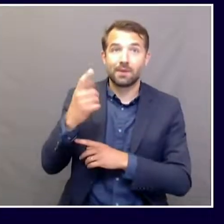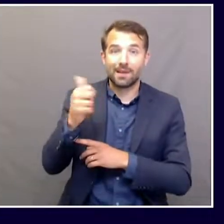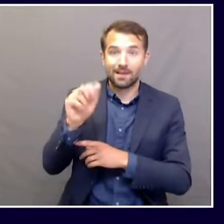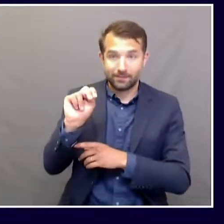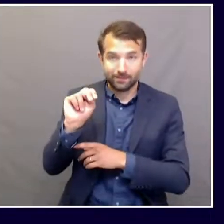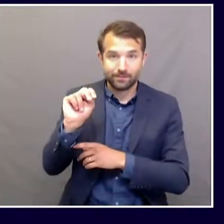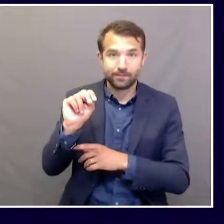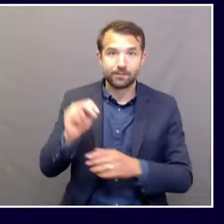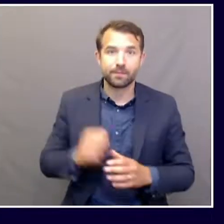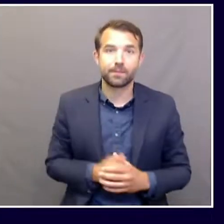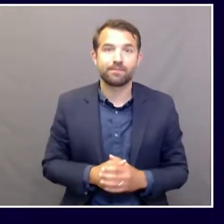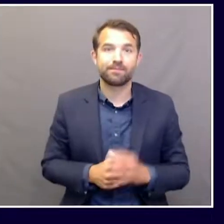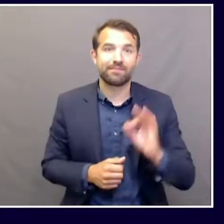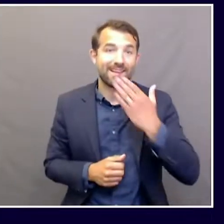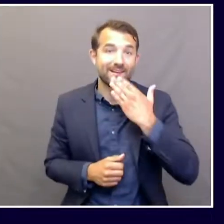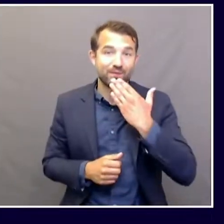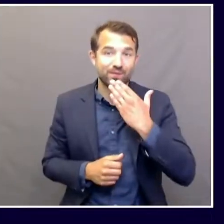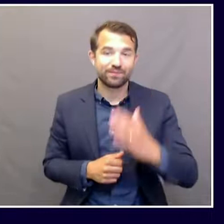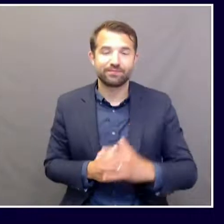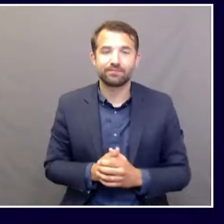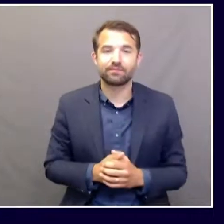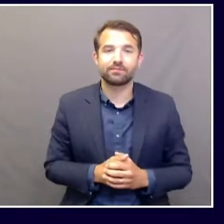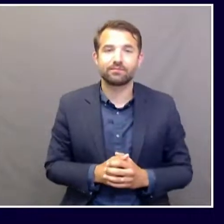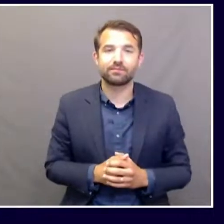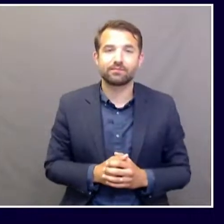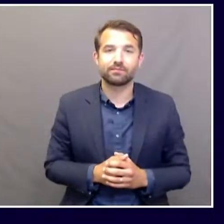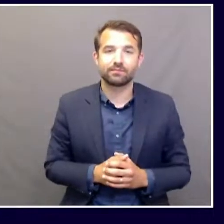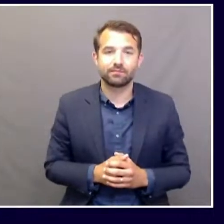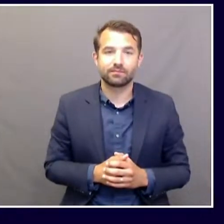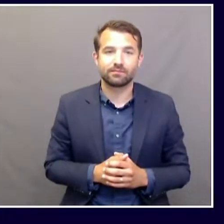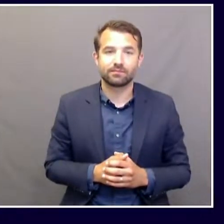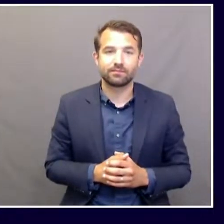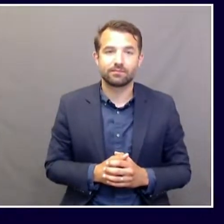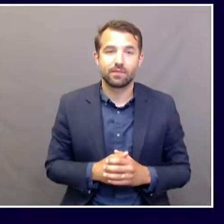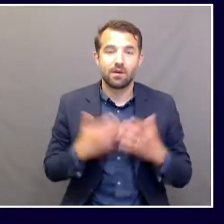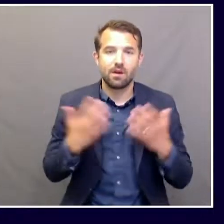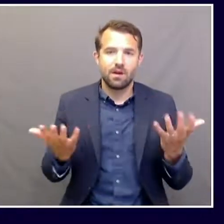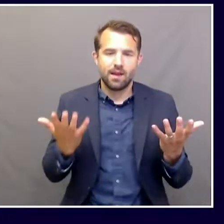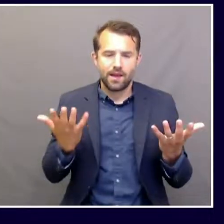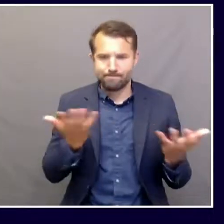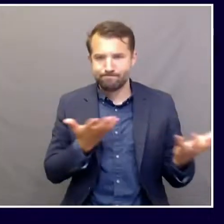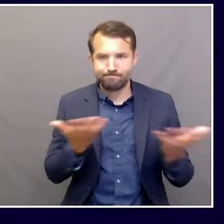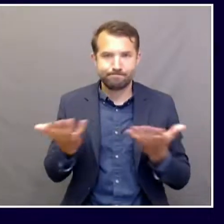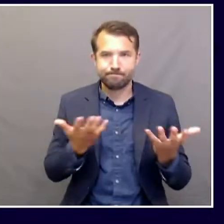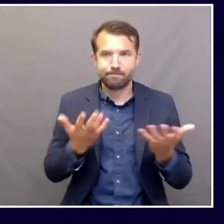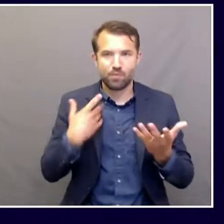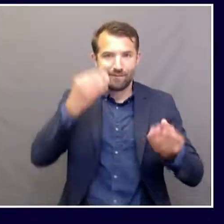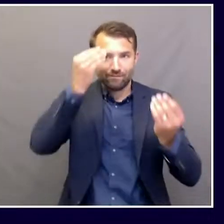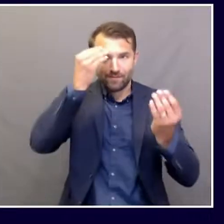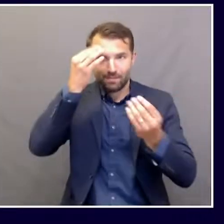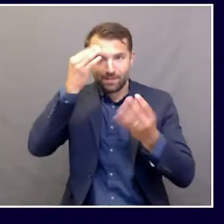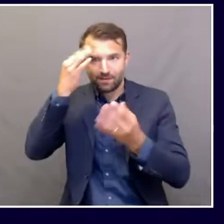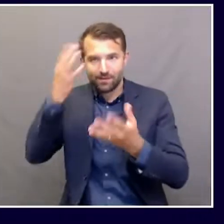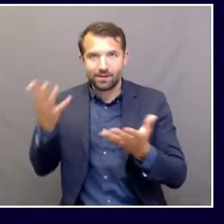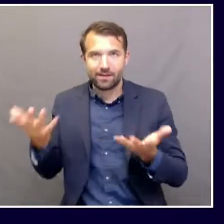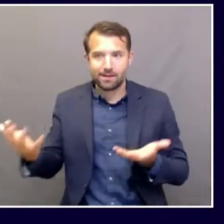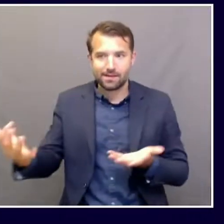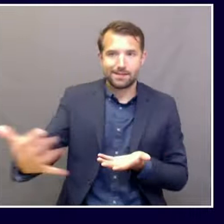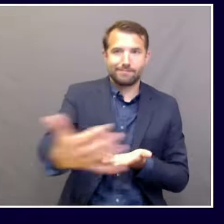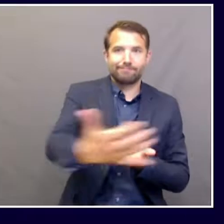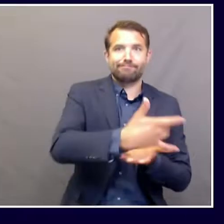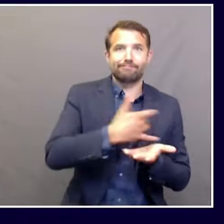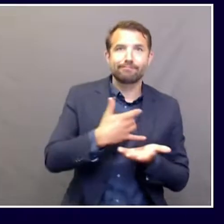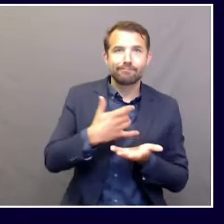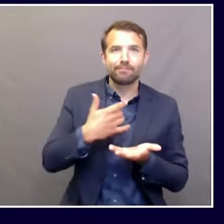Thanks for taking my question. So what I'm gathering, I'm sort of sifting through a release from the Department of